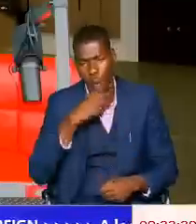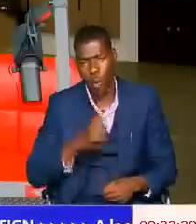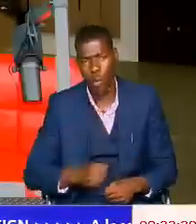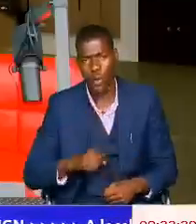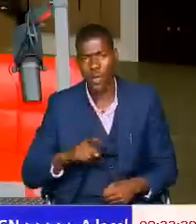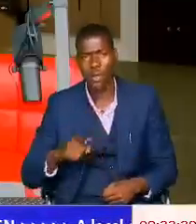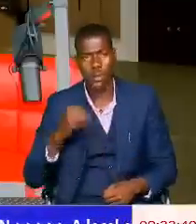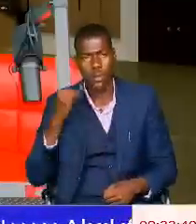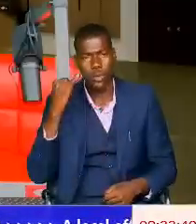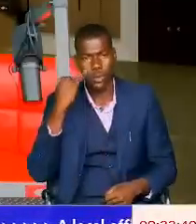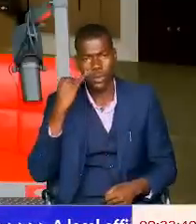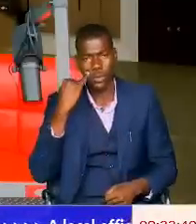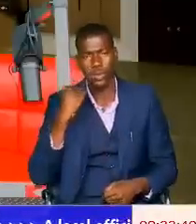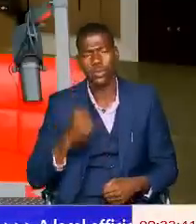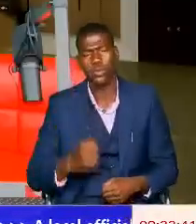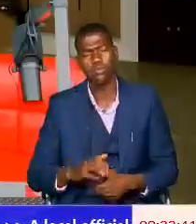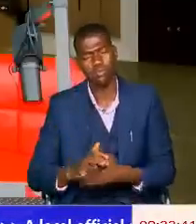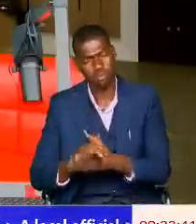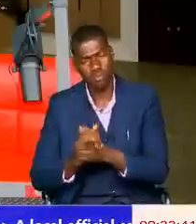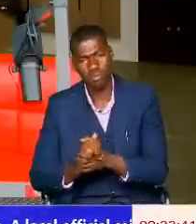daddy deserves nothing